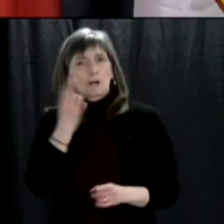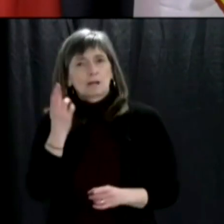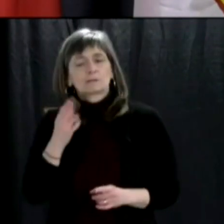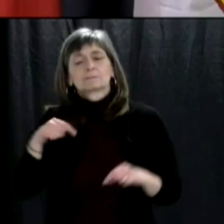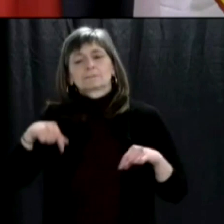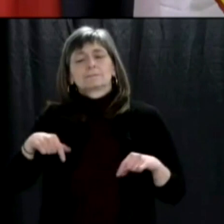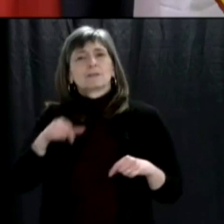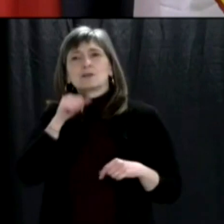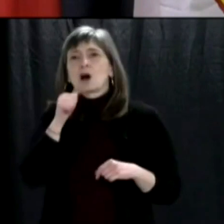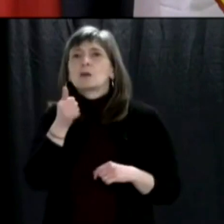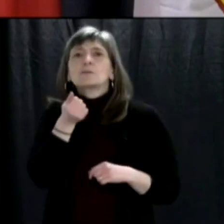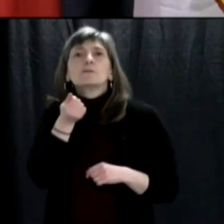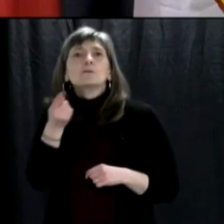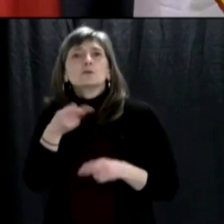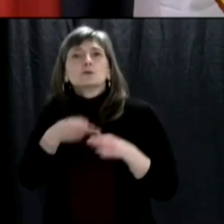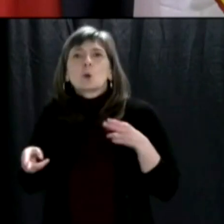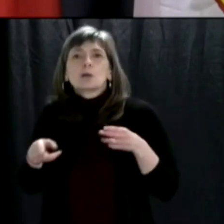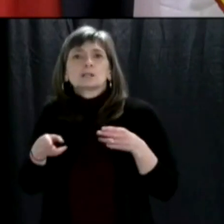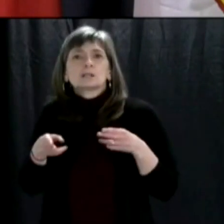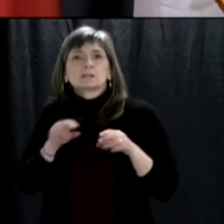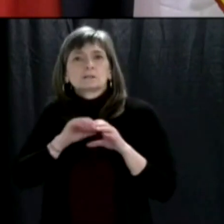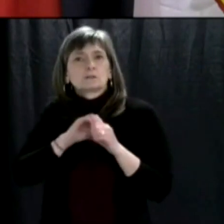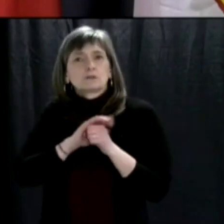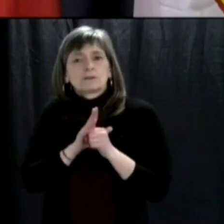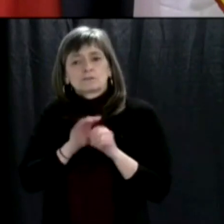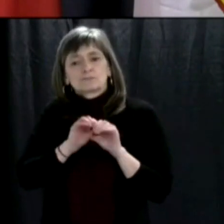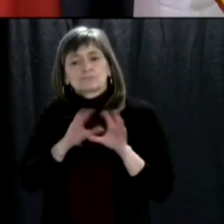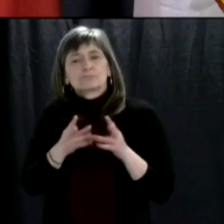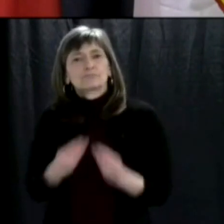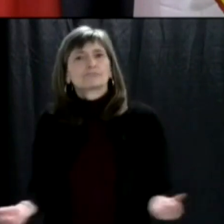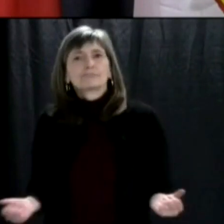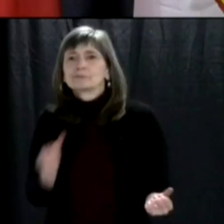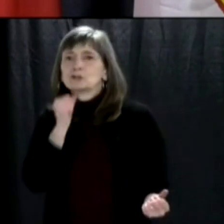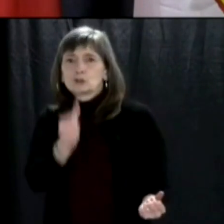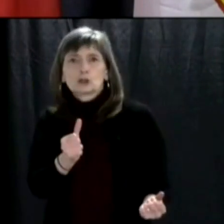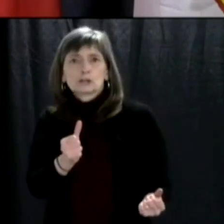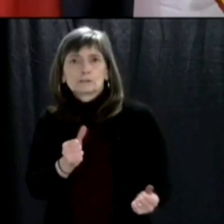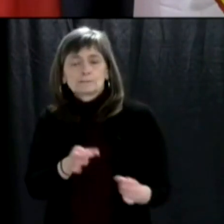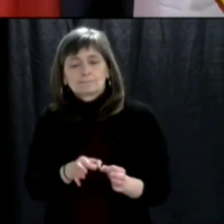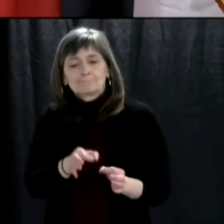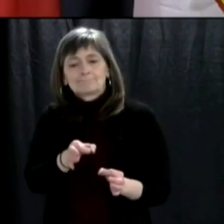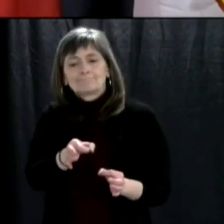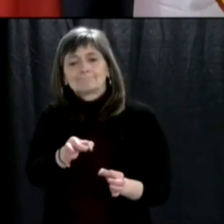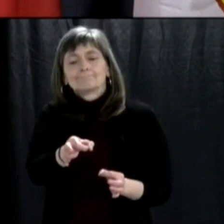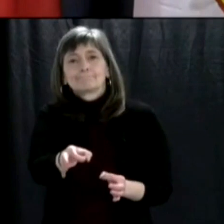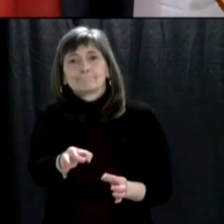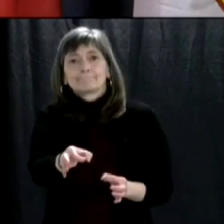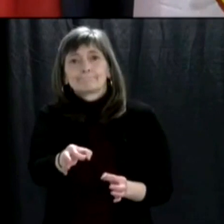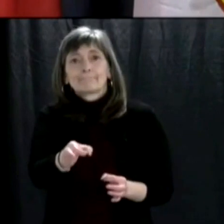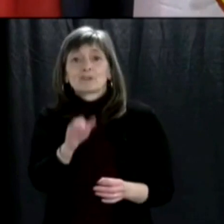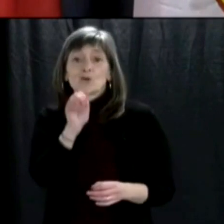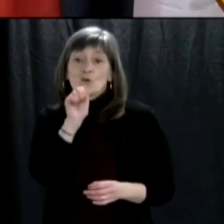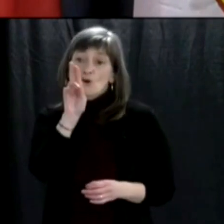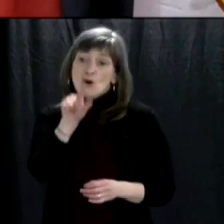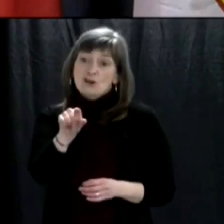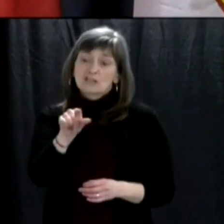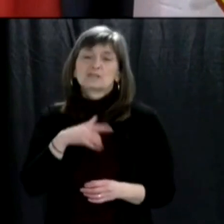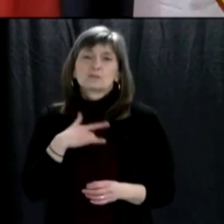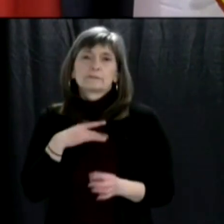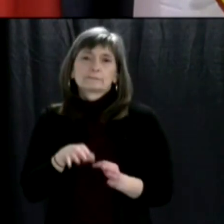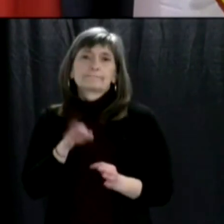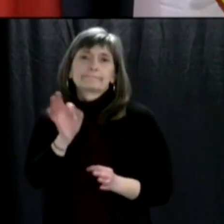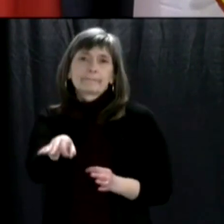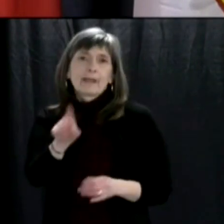months. So the decision, as late as August, moving this decision and postponing this today, is the right thing to do. But I do